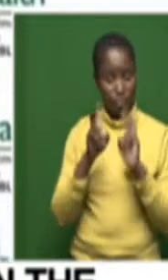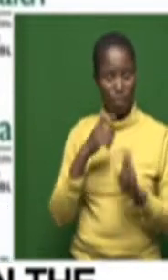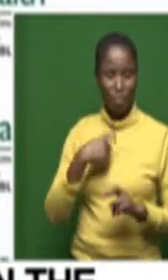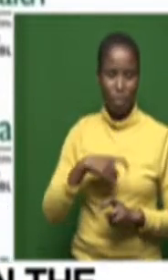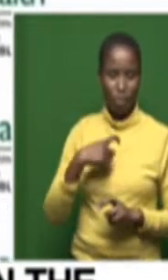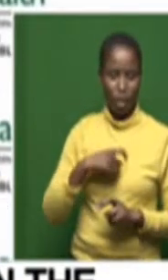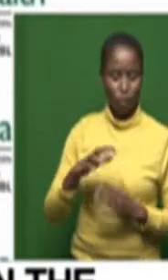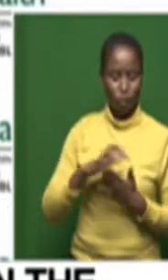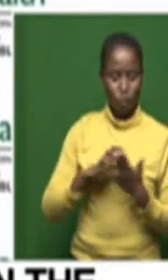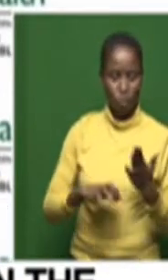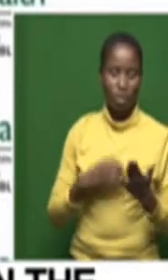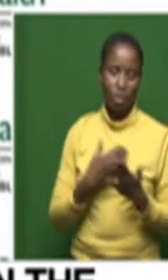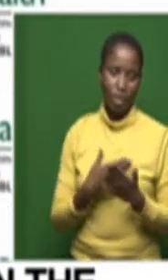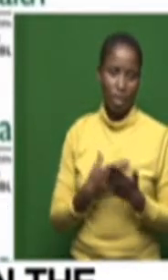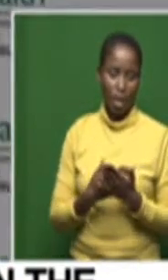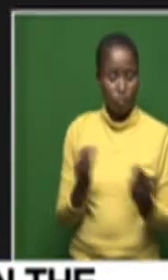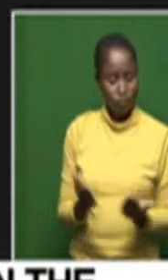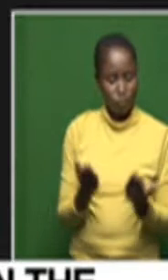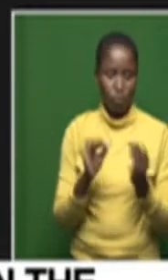very much.